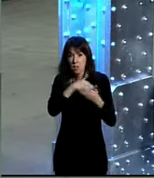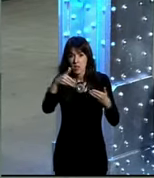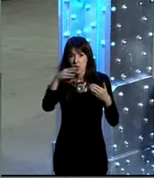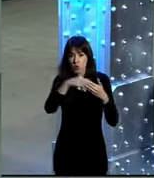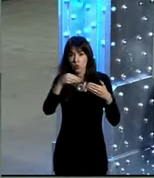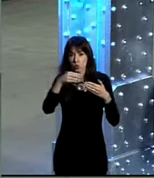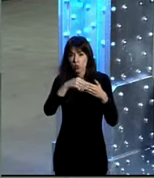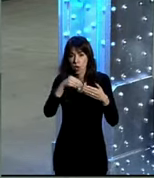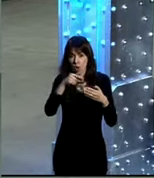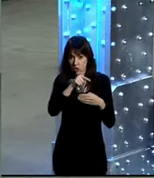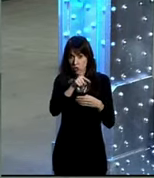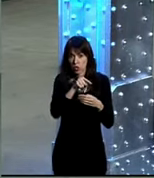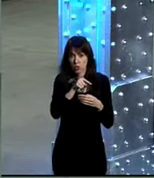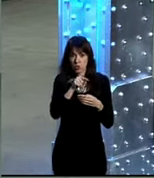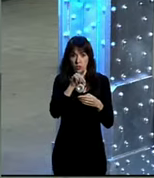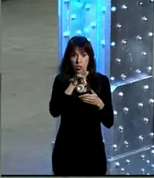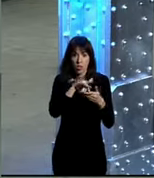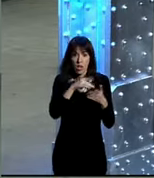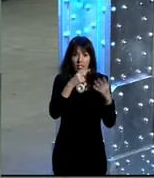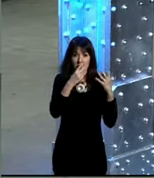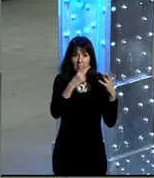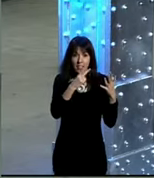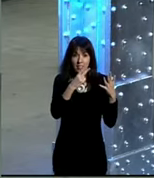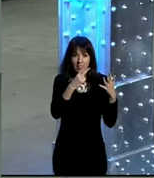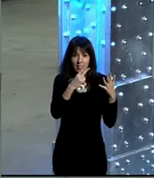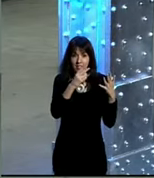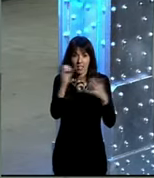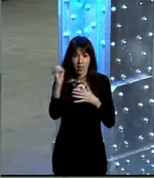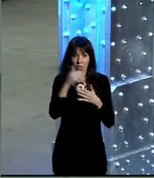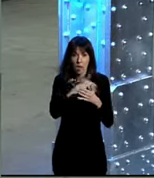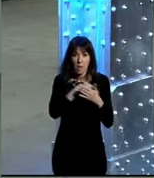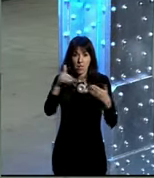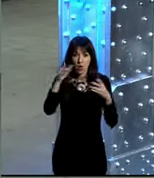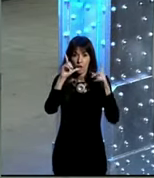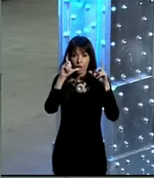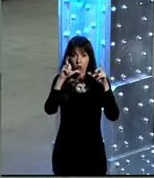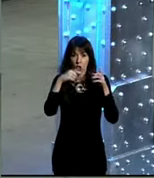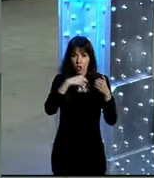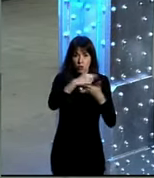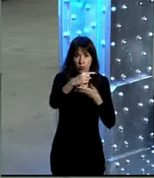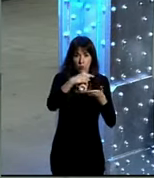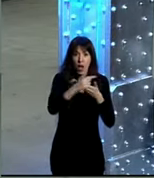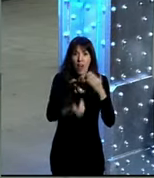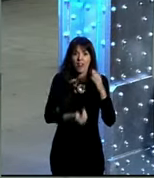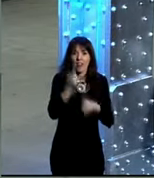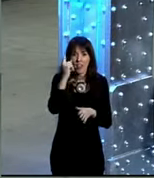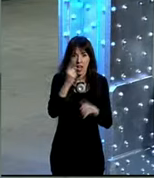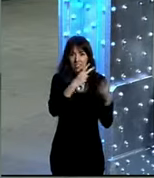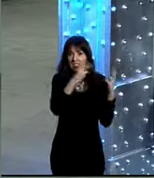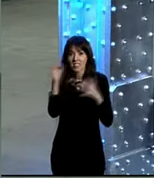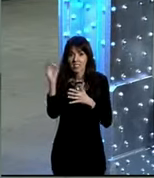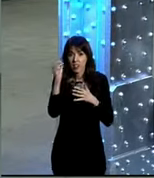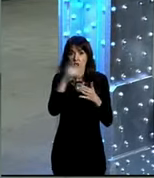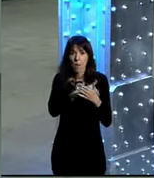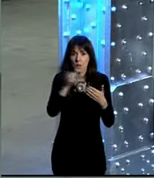million photos and videos posted each day. And that was in May, so it's probably even more now.